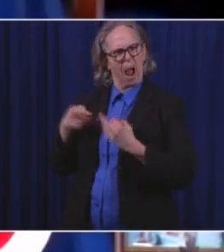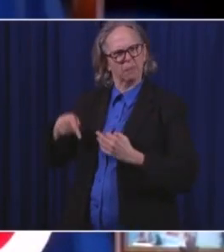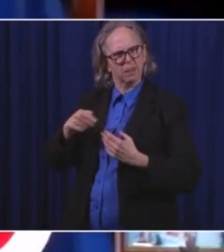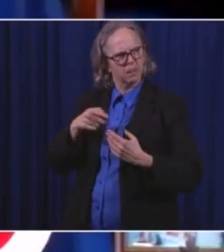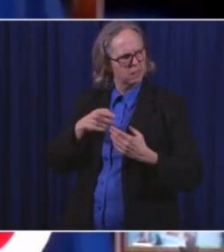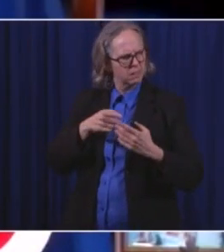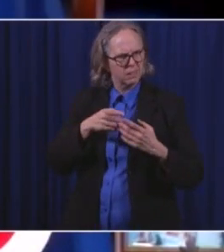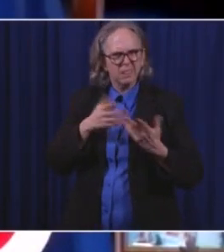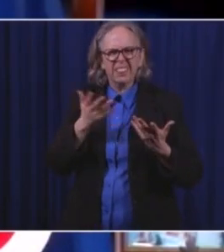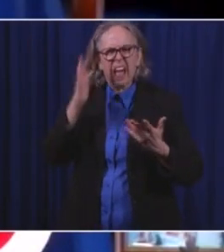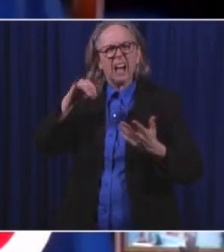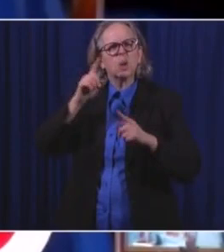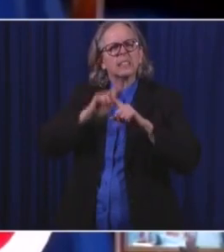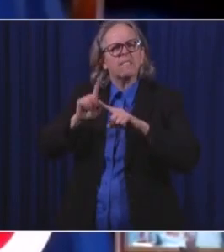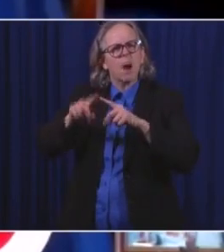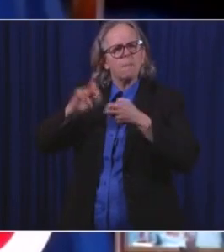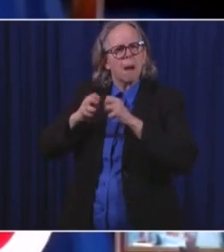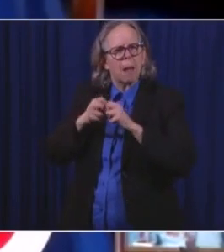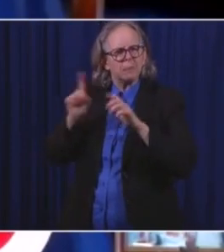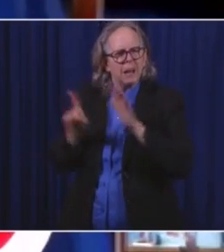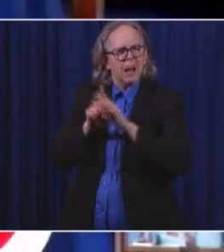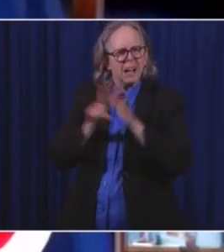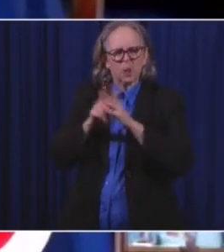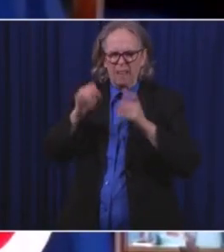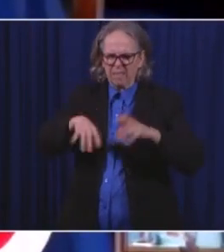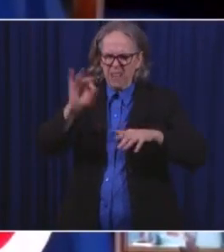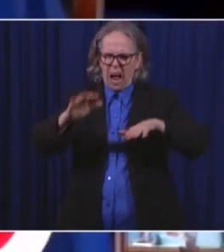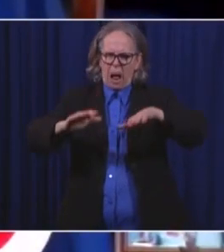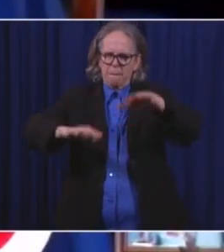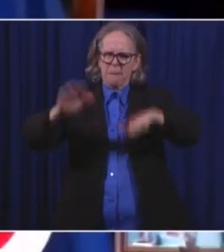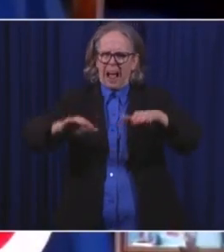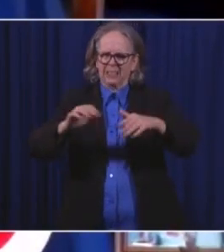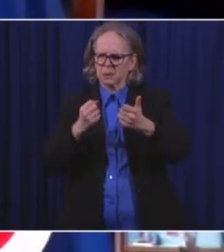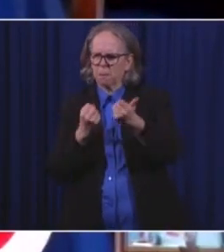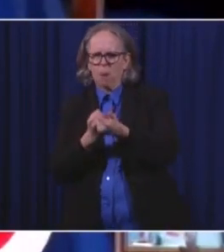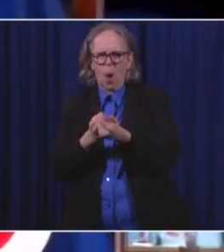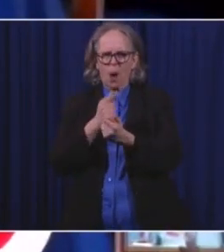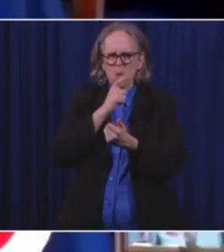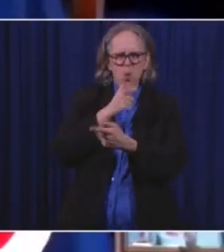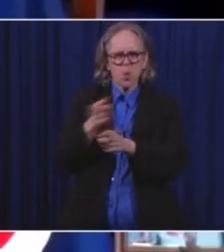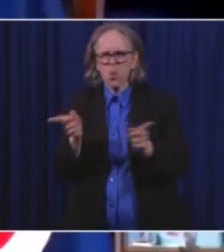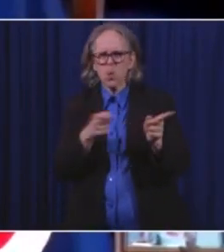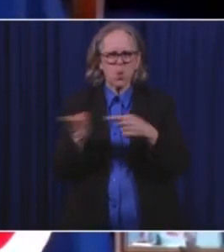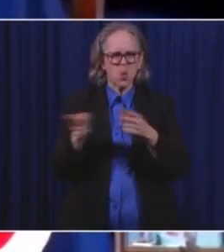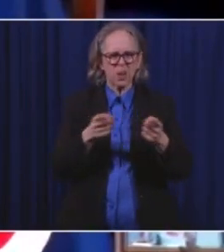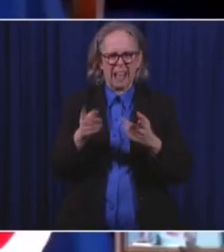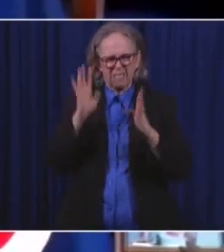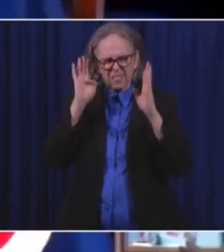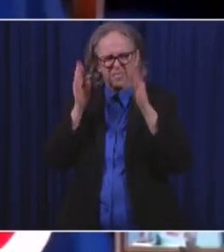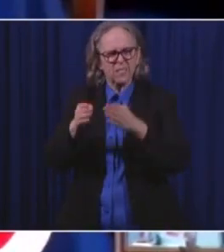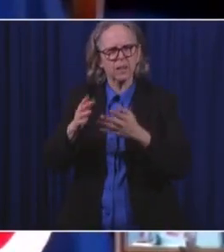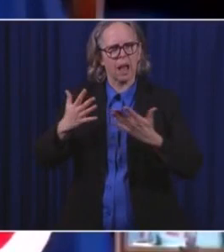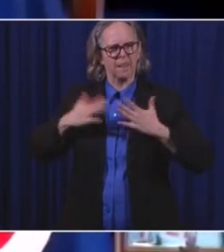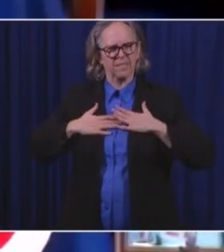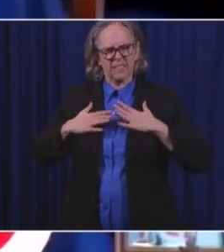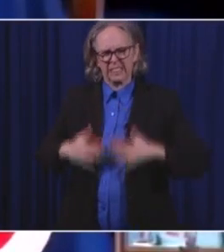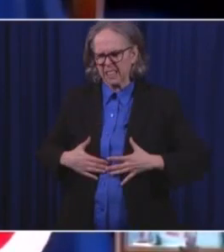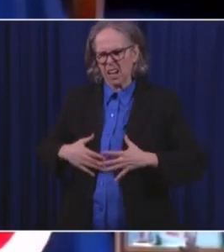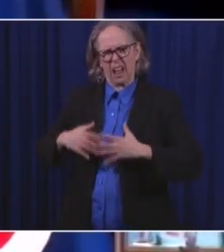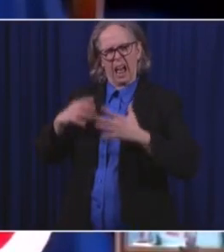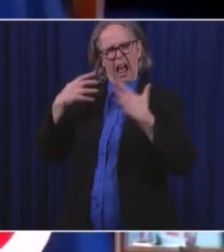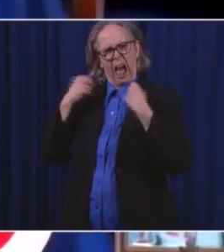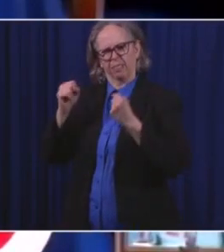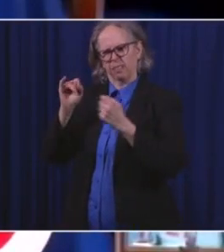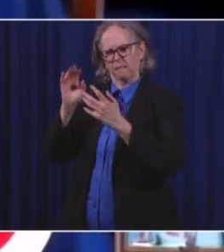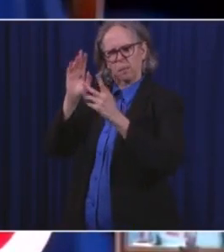balance for us of trying to account for the health challenges that COVID presents and the economic challenges that